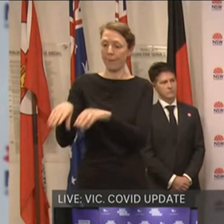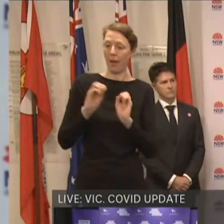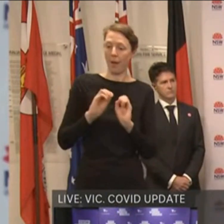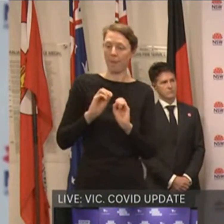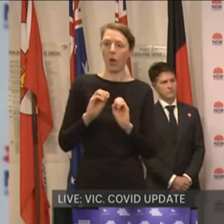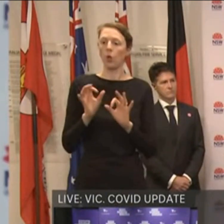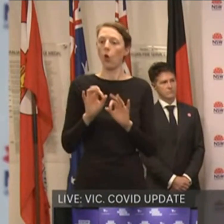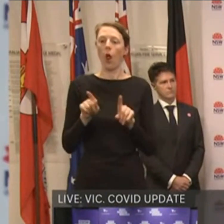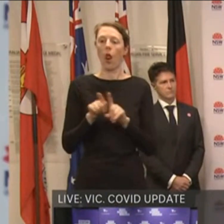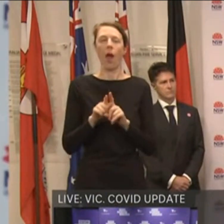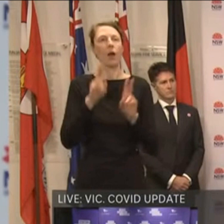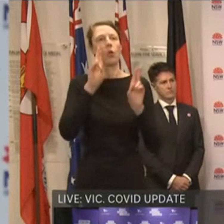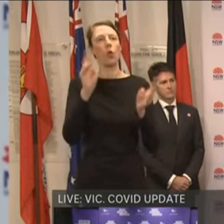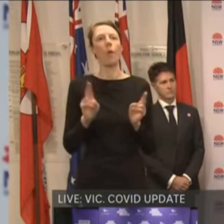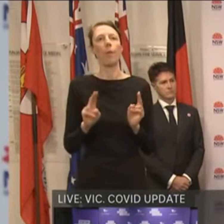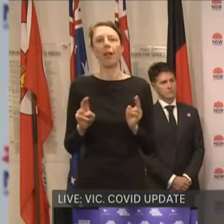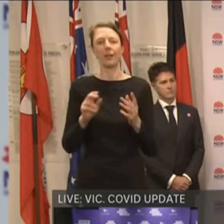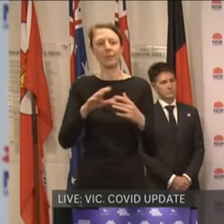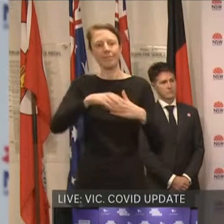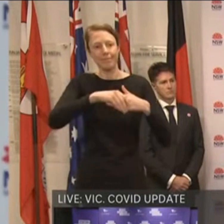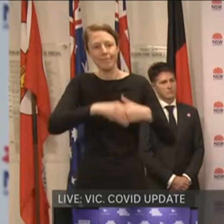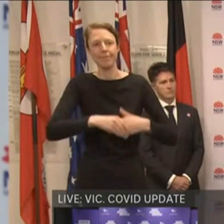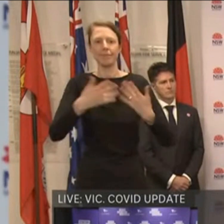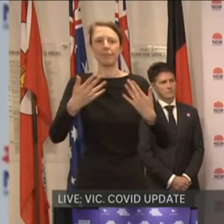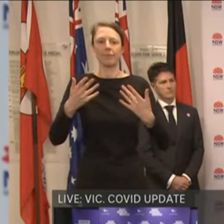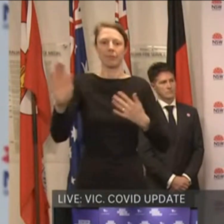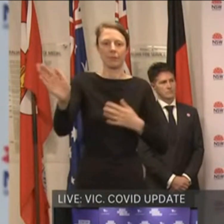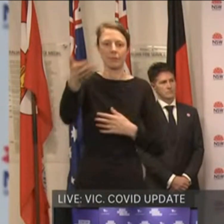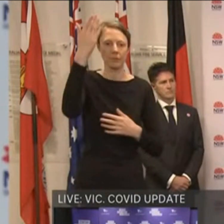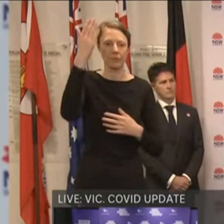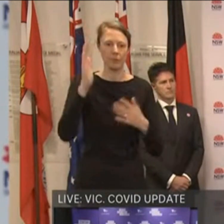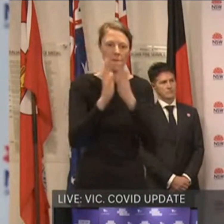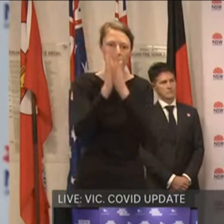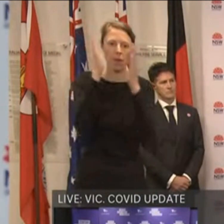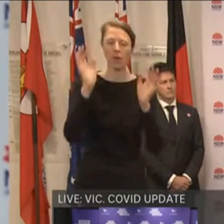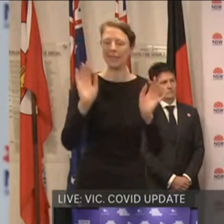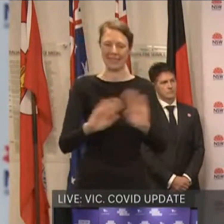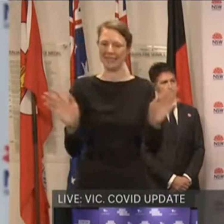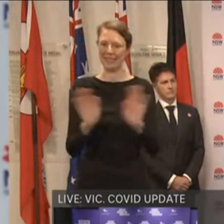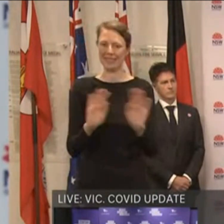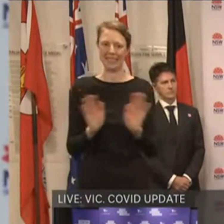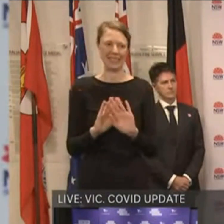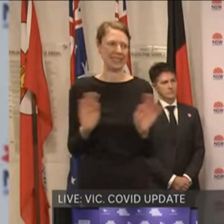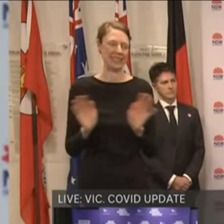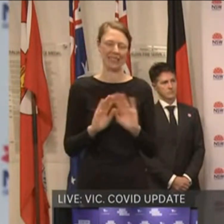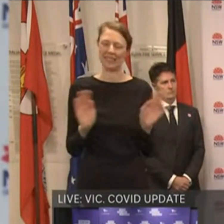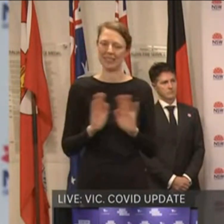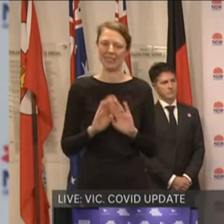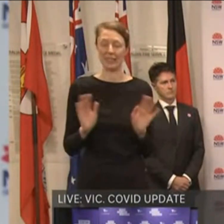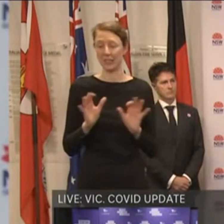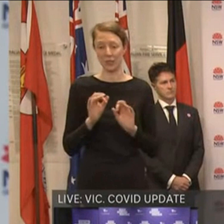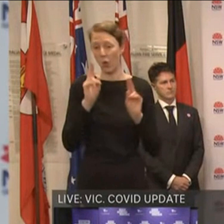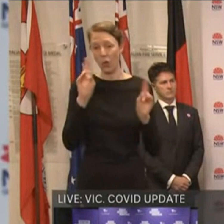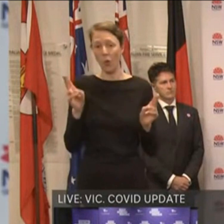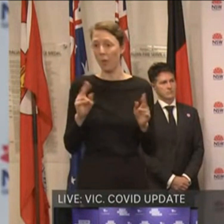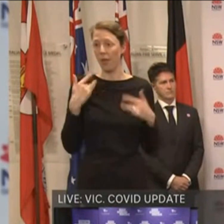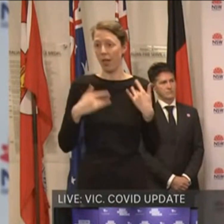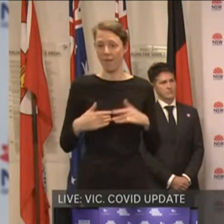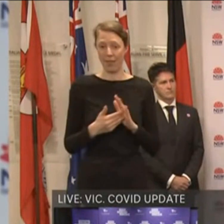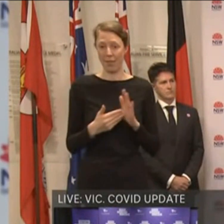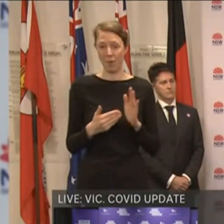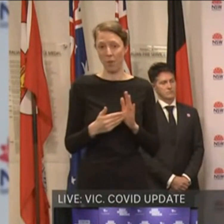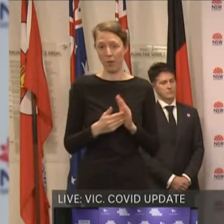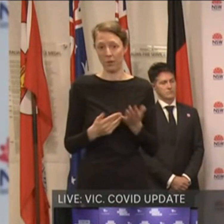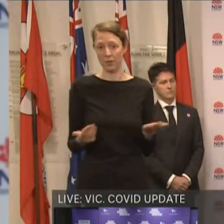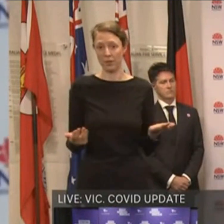pandemic. I think that's tautology, pandemic's global anyway, but we are in the middle of a pandemic and we all have to accept that. Life is not normal. It won't be normal till there's